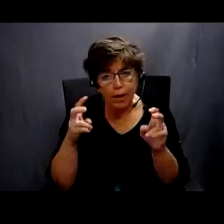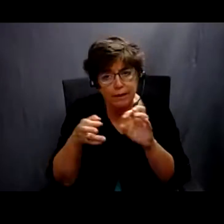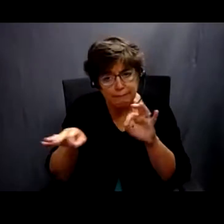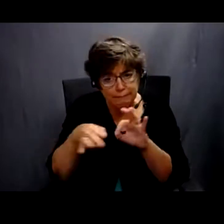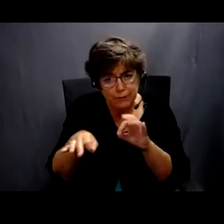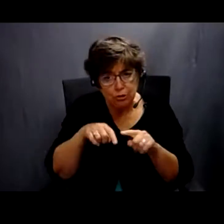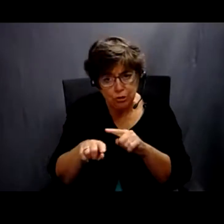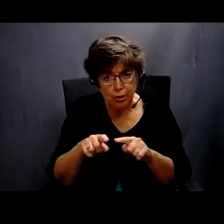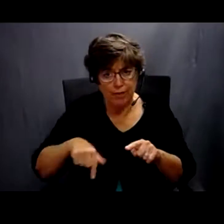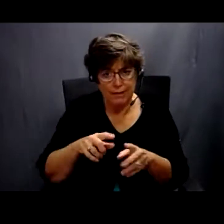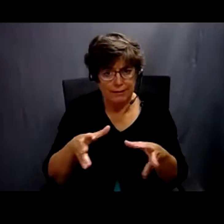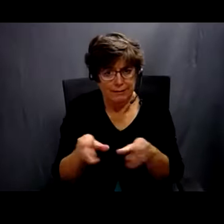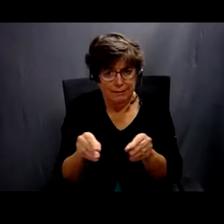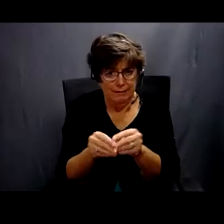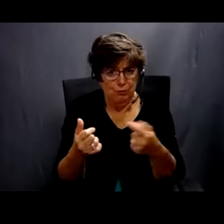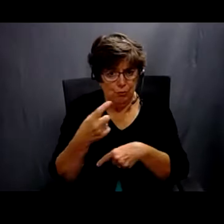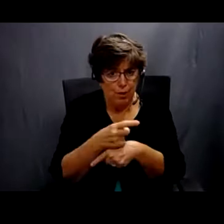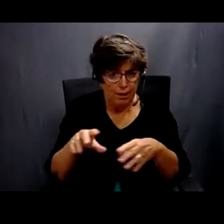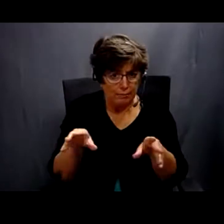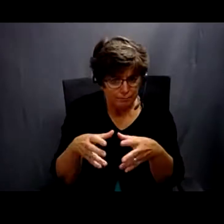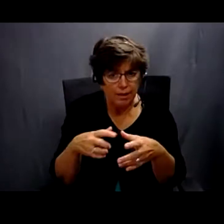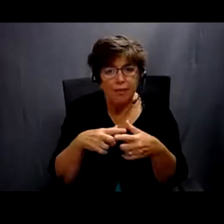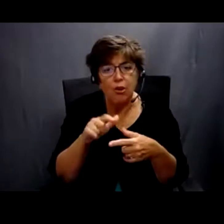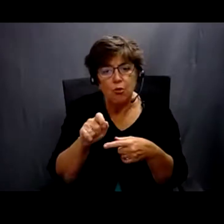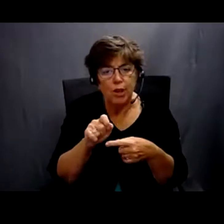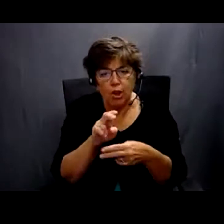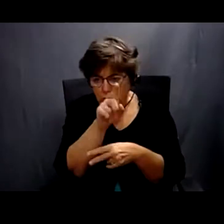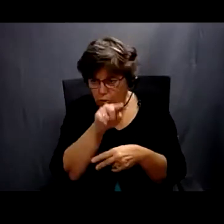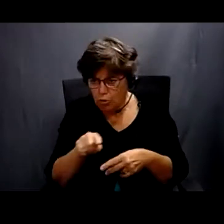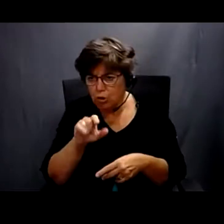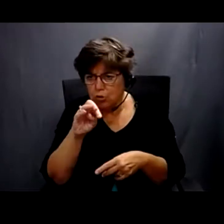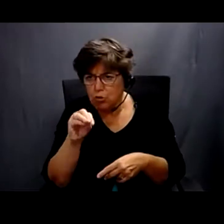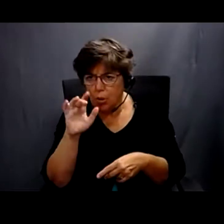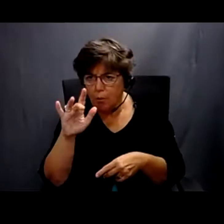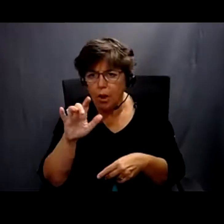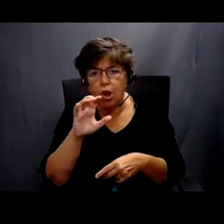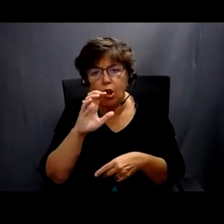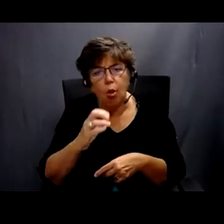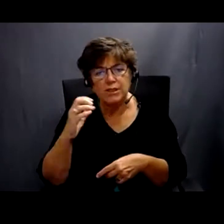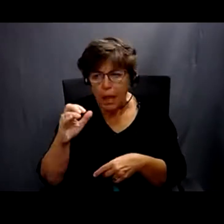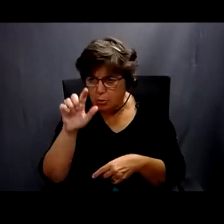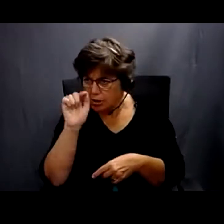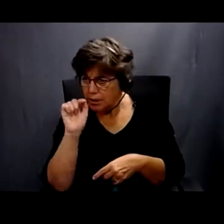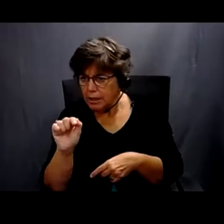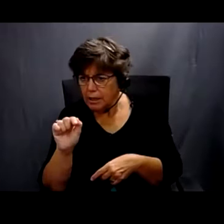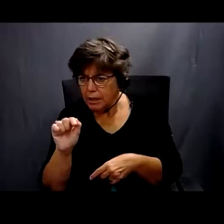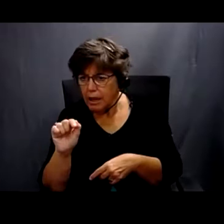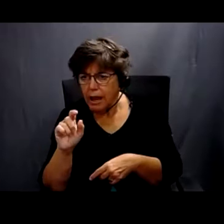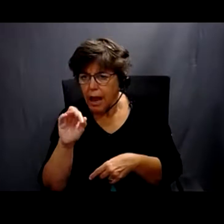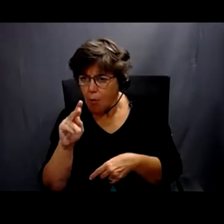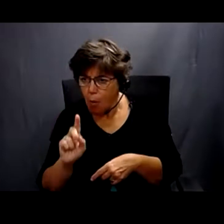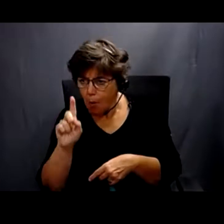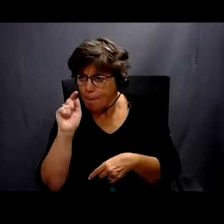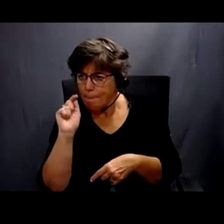this community of practice gathering, please navigate to your Zoom options under closed captioning. There should be an up arrow. And